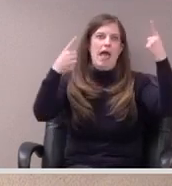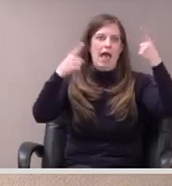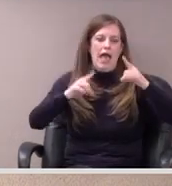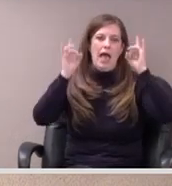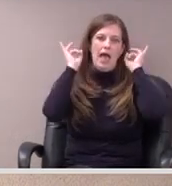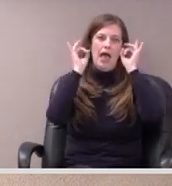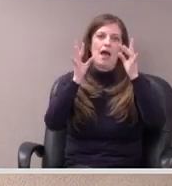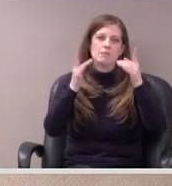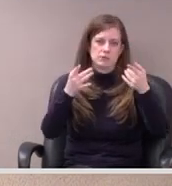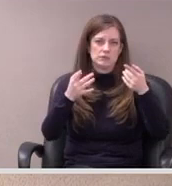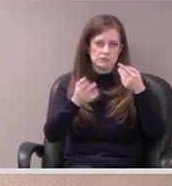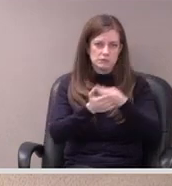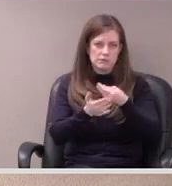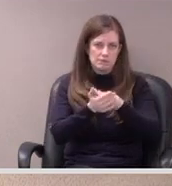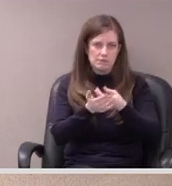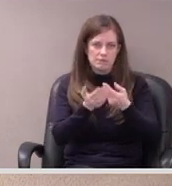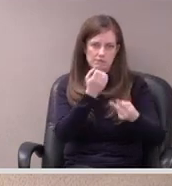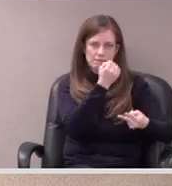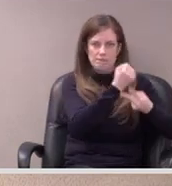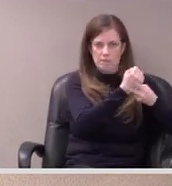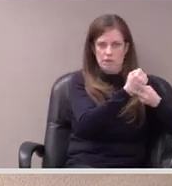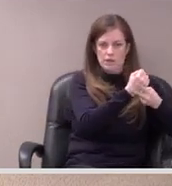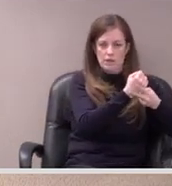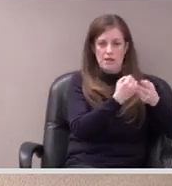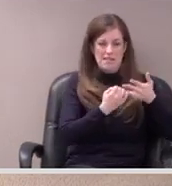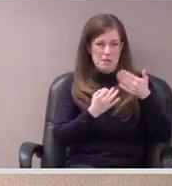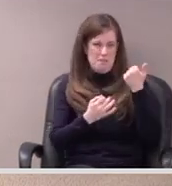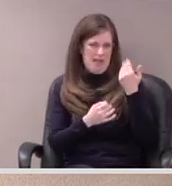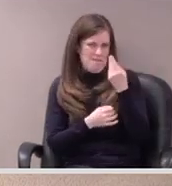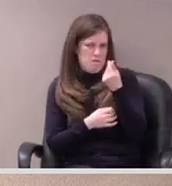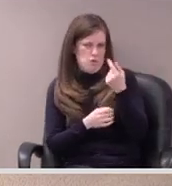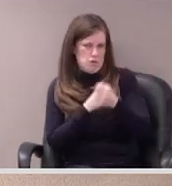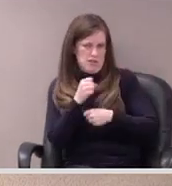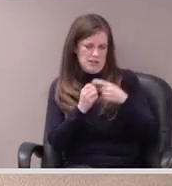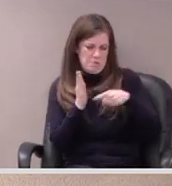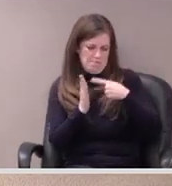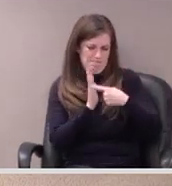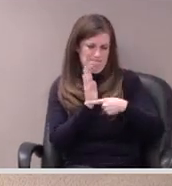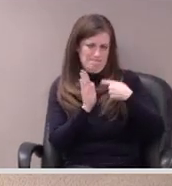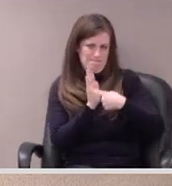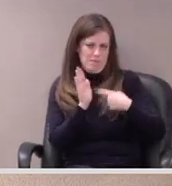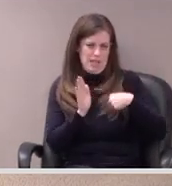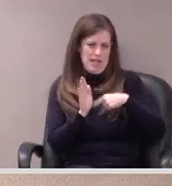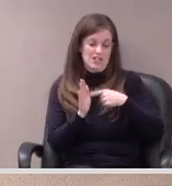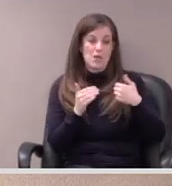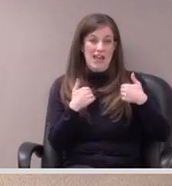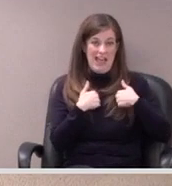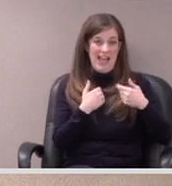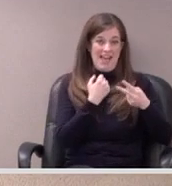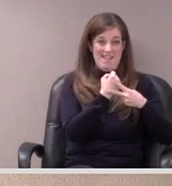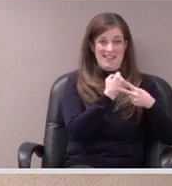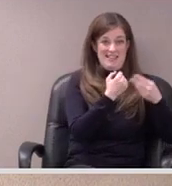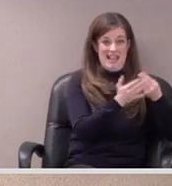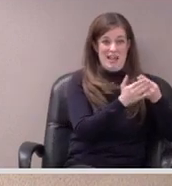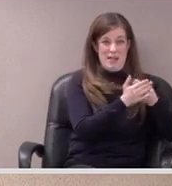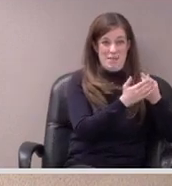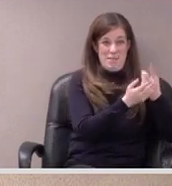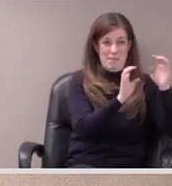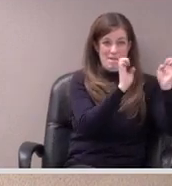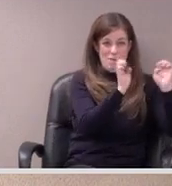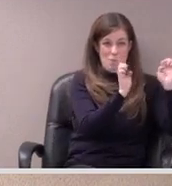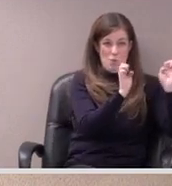the last few years, we've been criticized for having a rainy day fund. At one point, we were criticized for